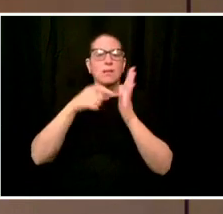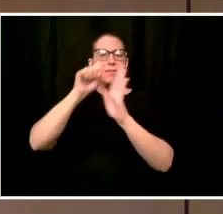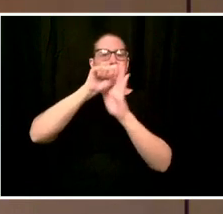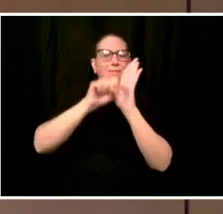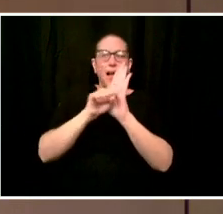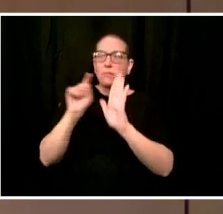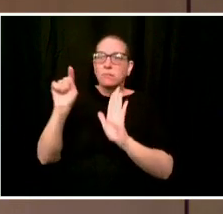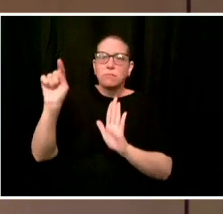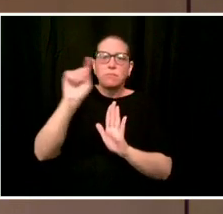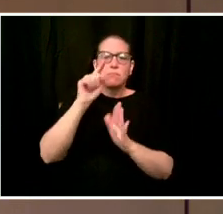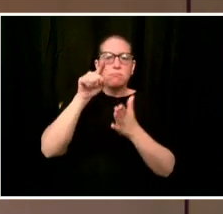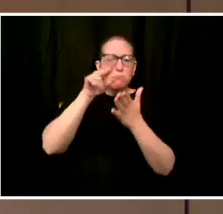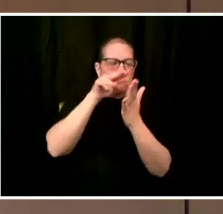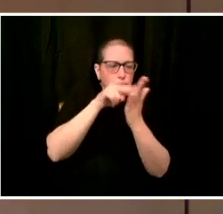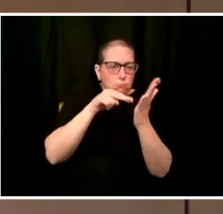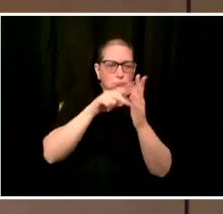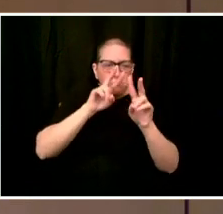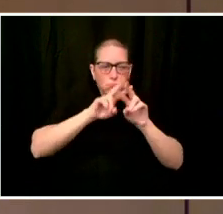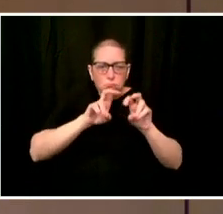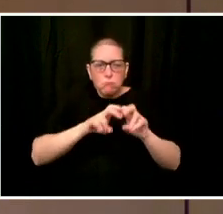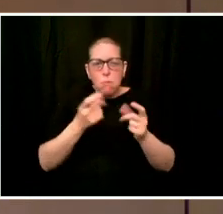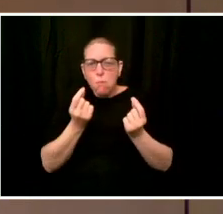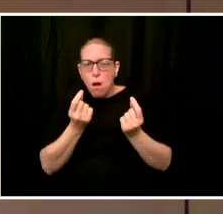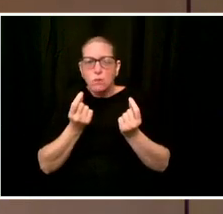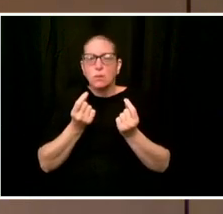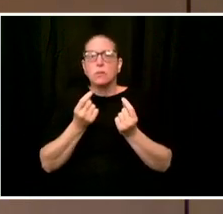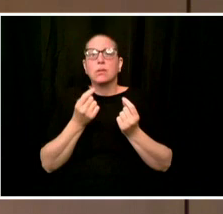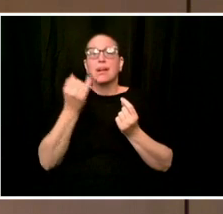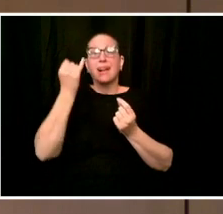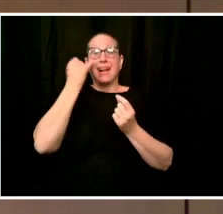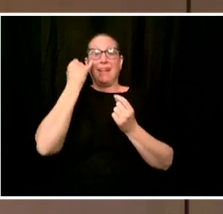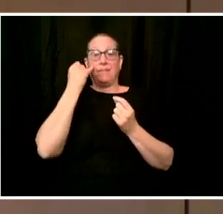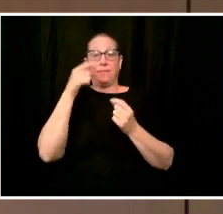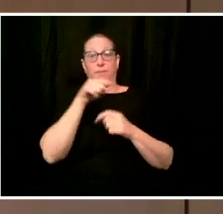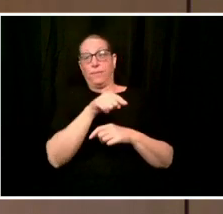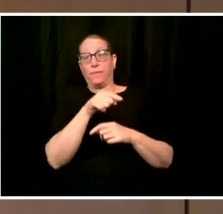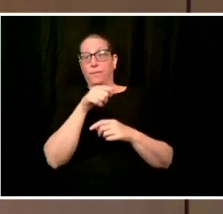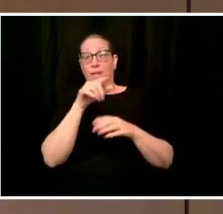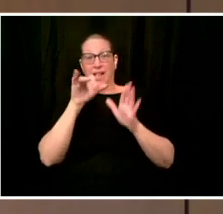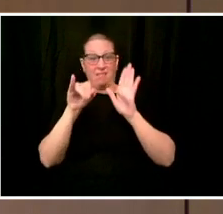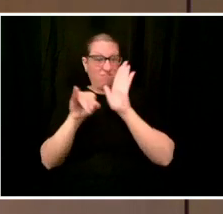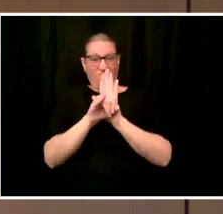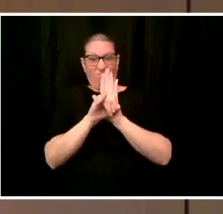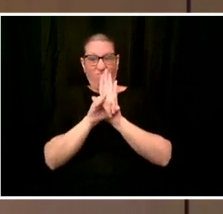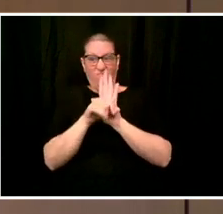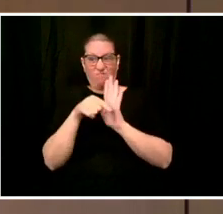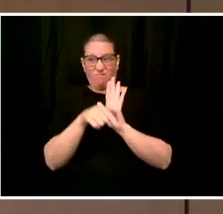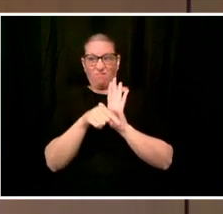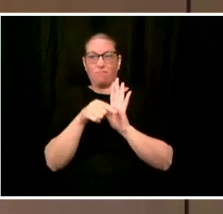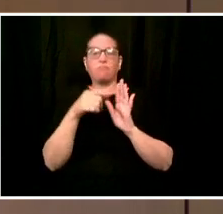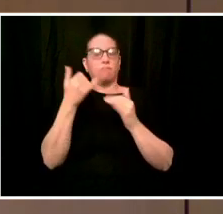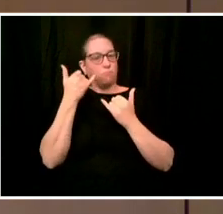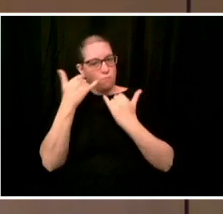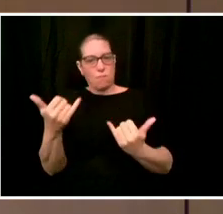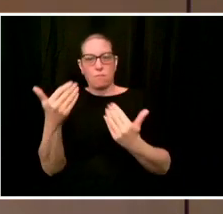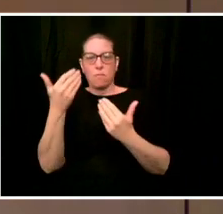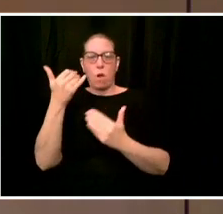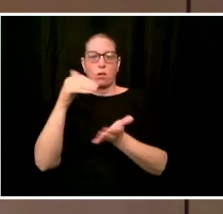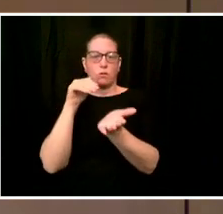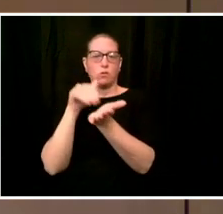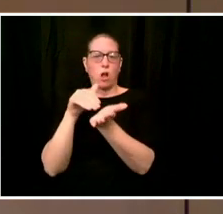pediatricians, testing as indicated. And this is something that I want to just spend a little bit of time on, because there